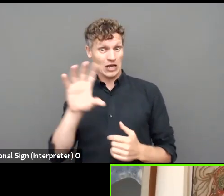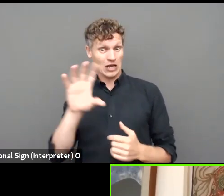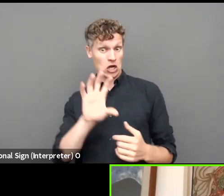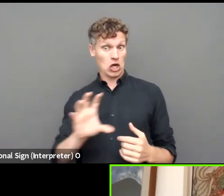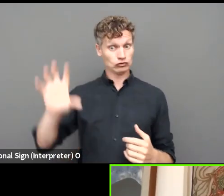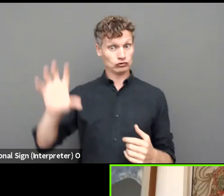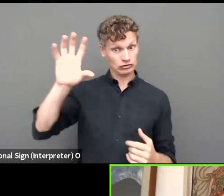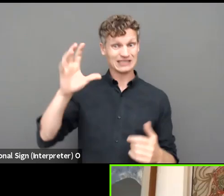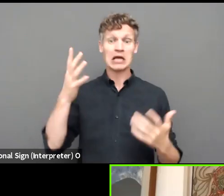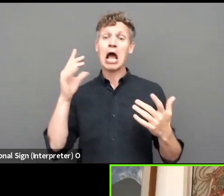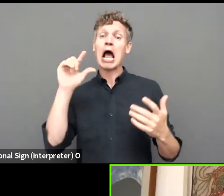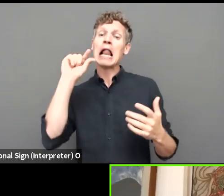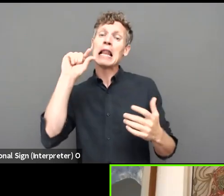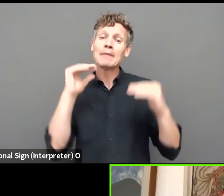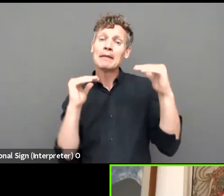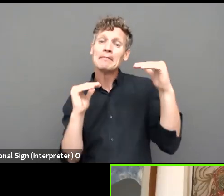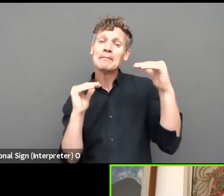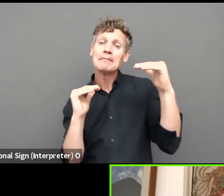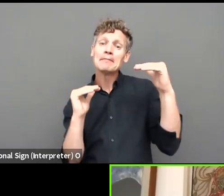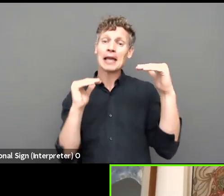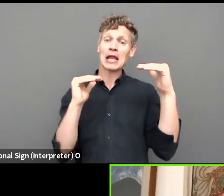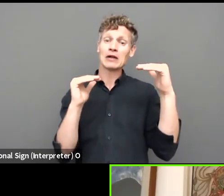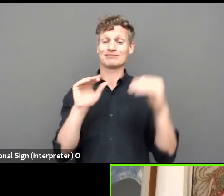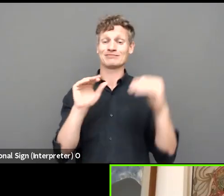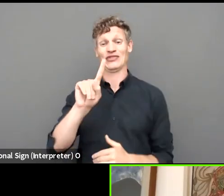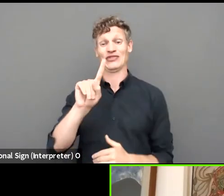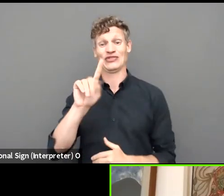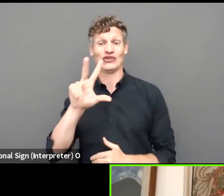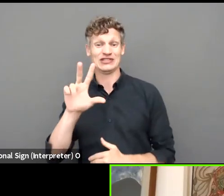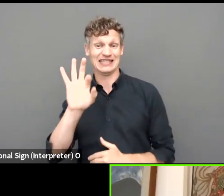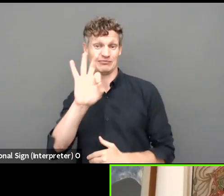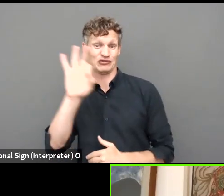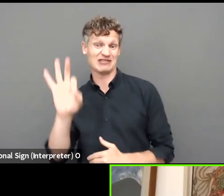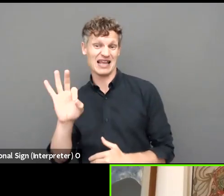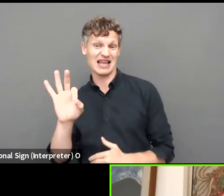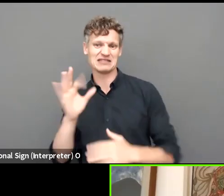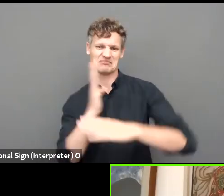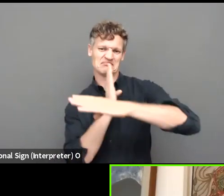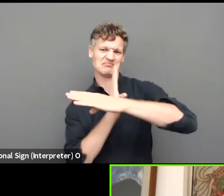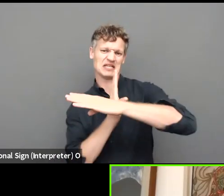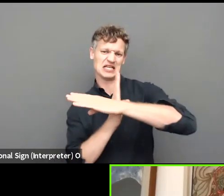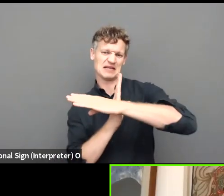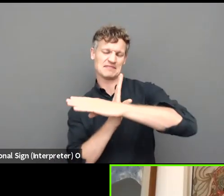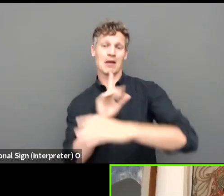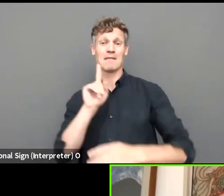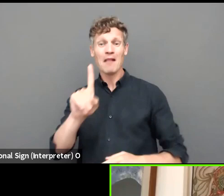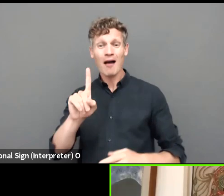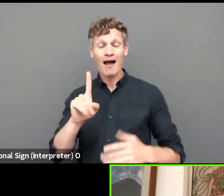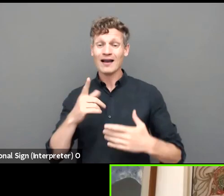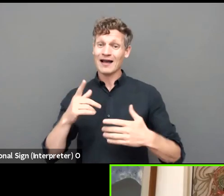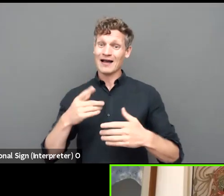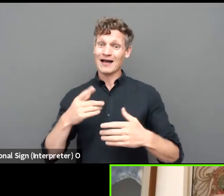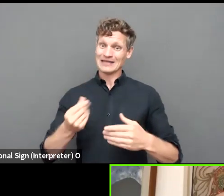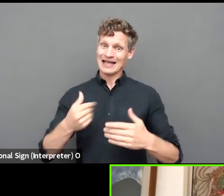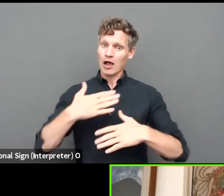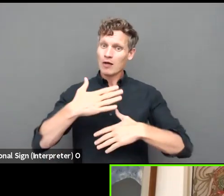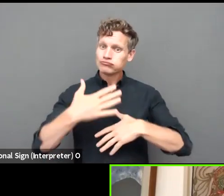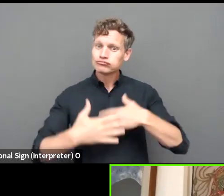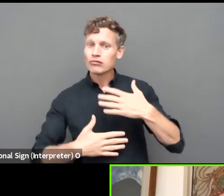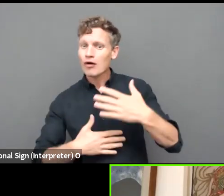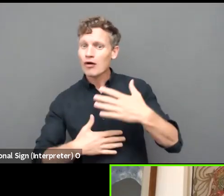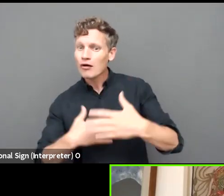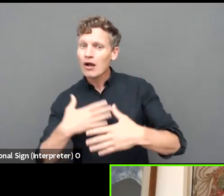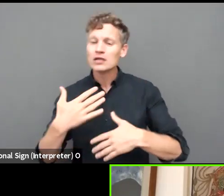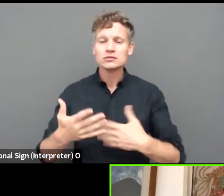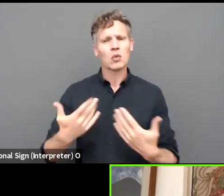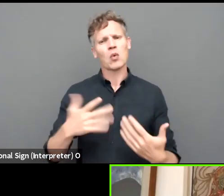13% at median earnings. But progress remains slow. As Guy Ryder